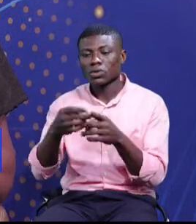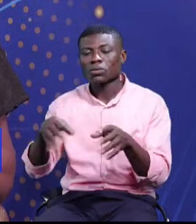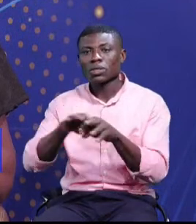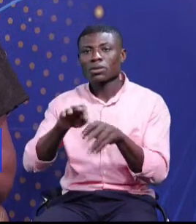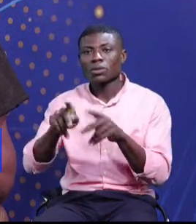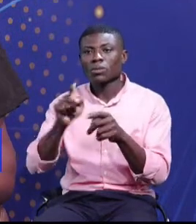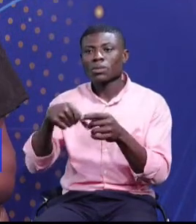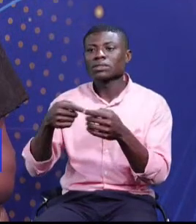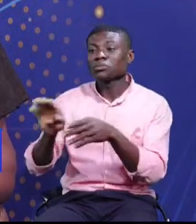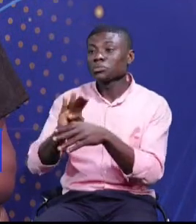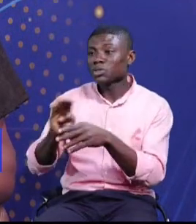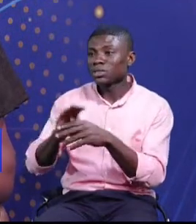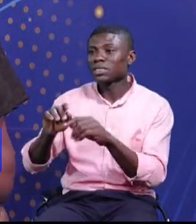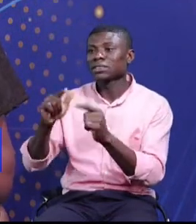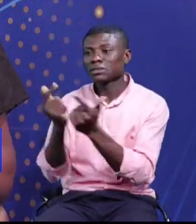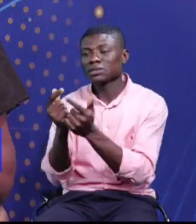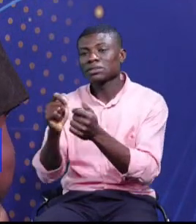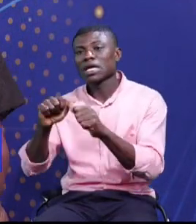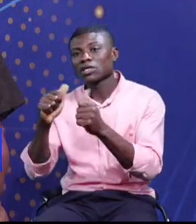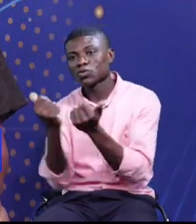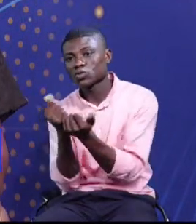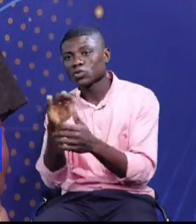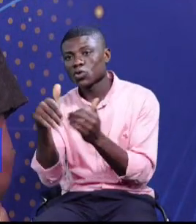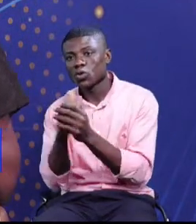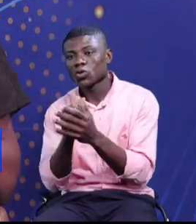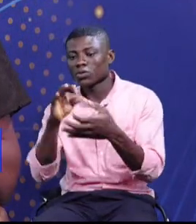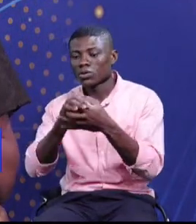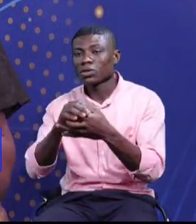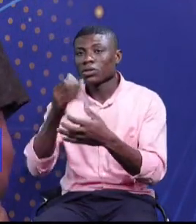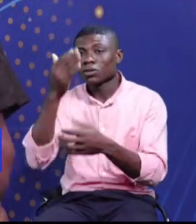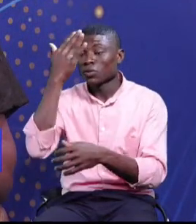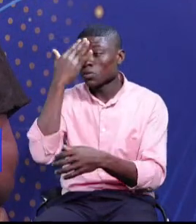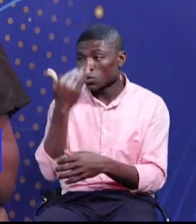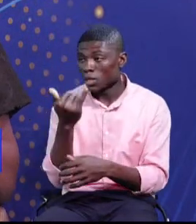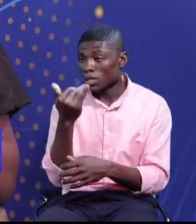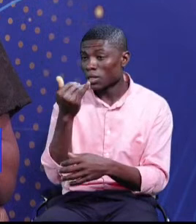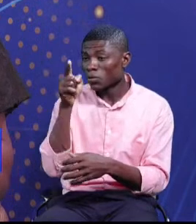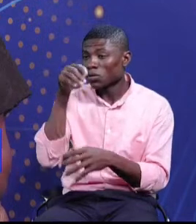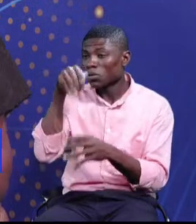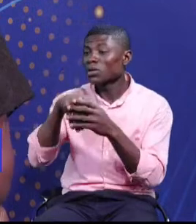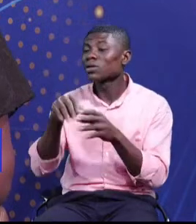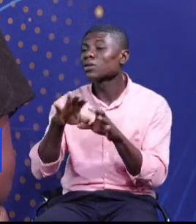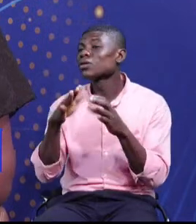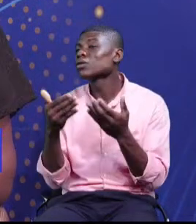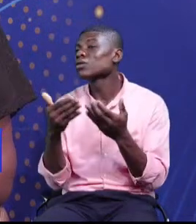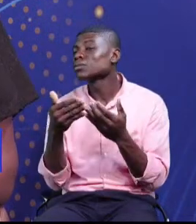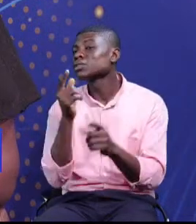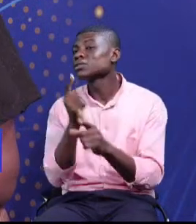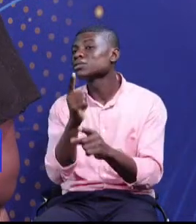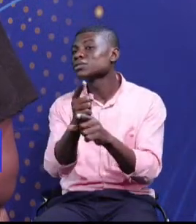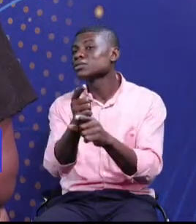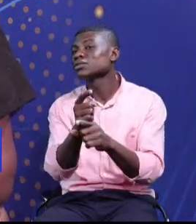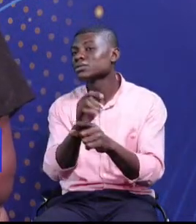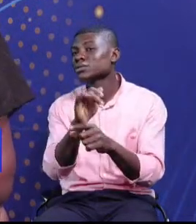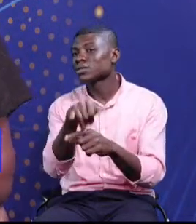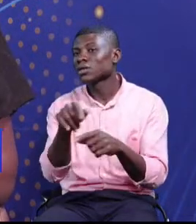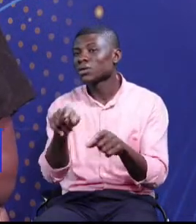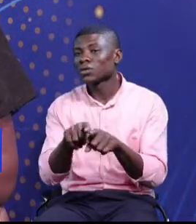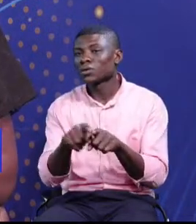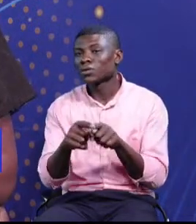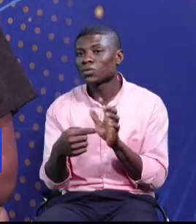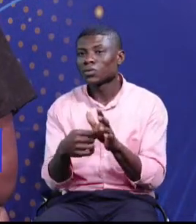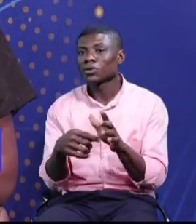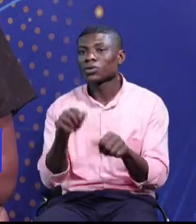chambers of commerces and business councils, because then you're in a community. So then that also serves